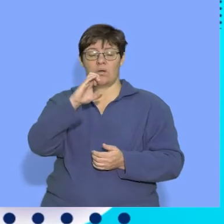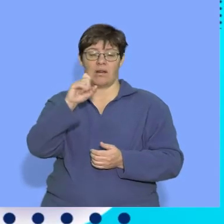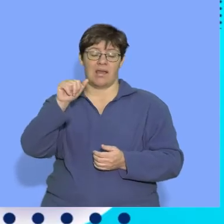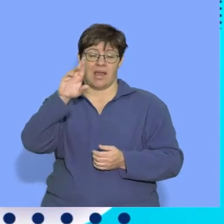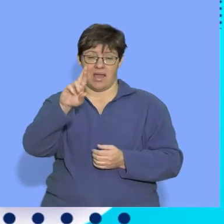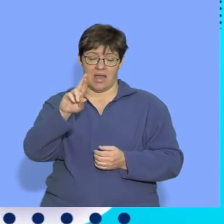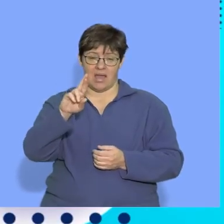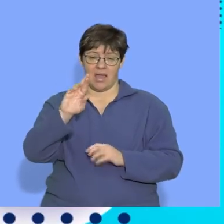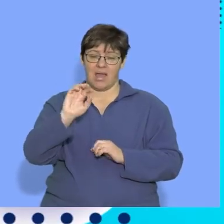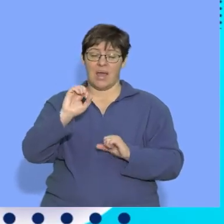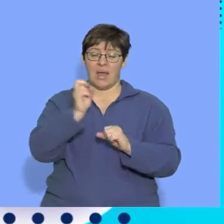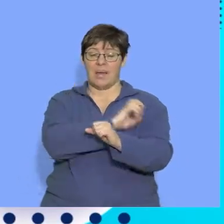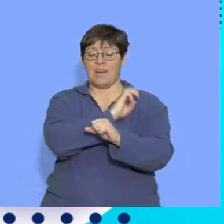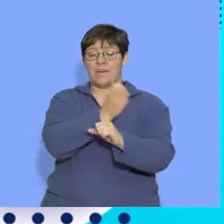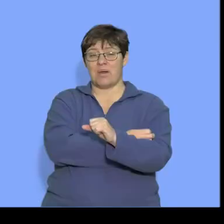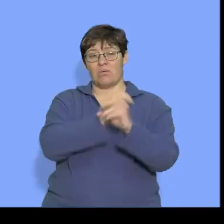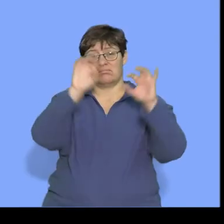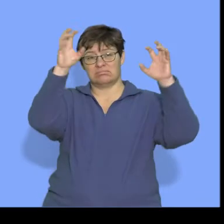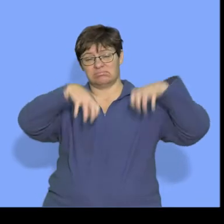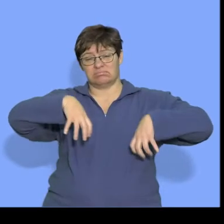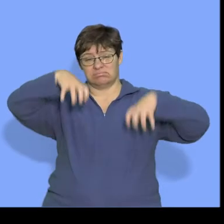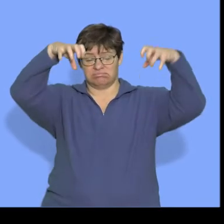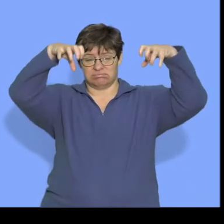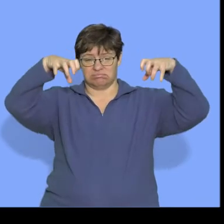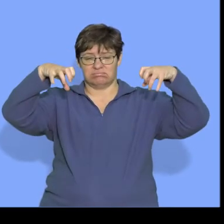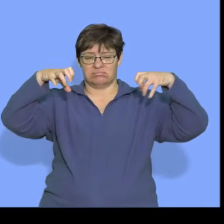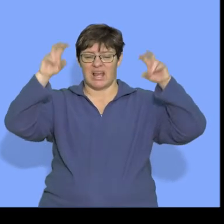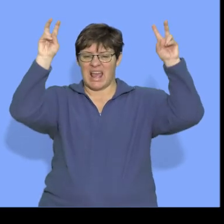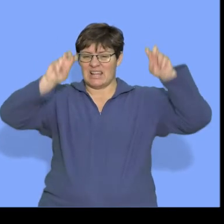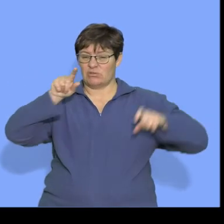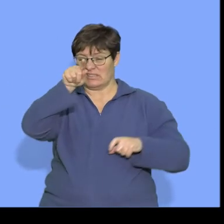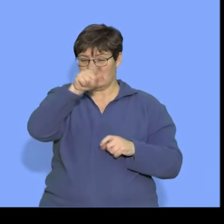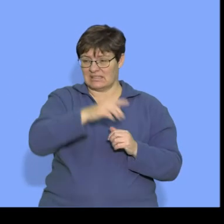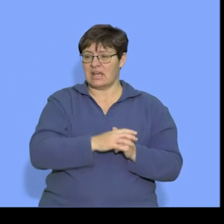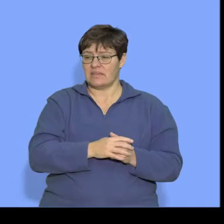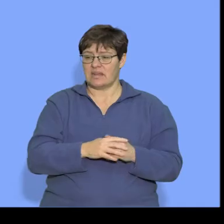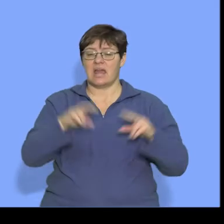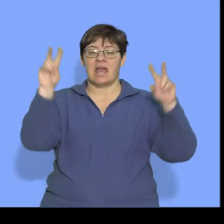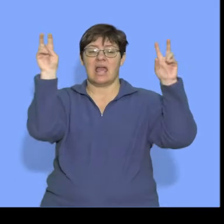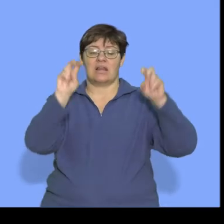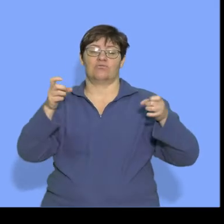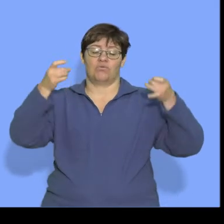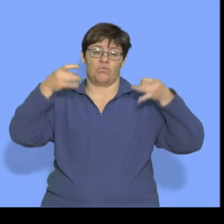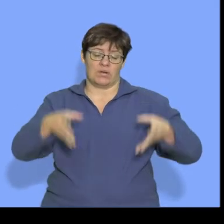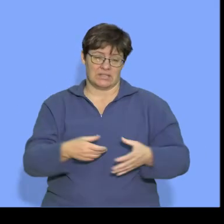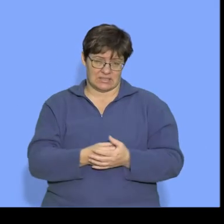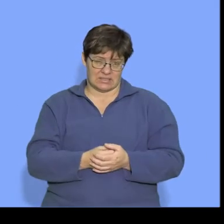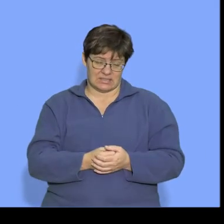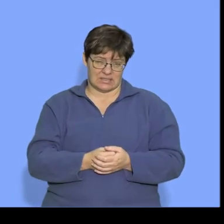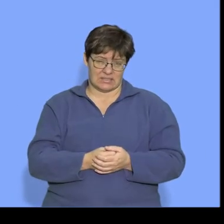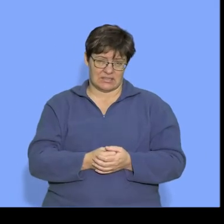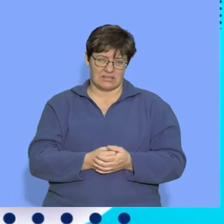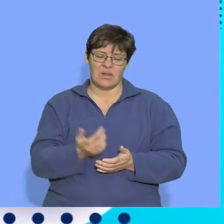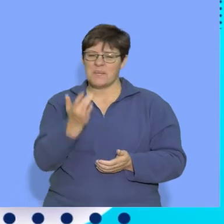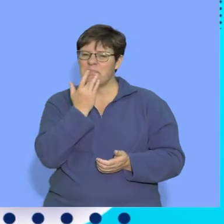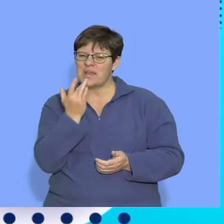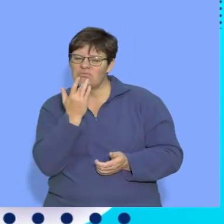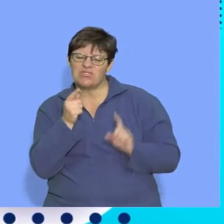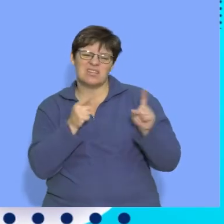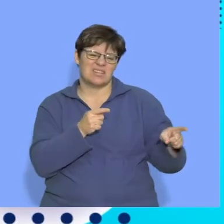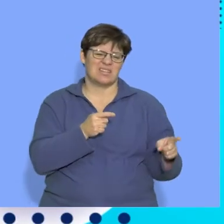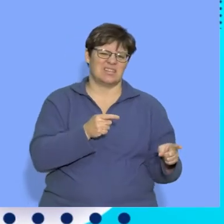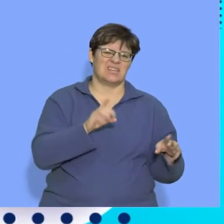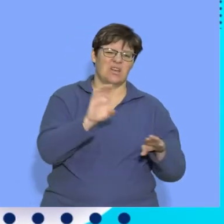waste and how that is disposed of correctly. And then your electronic waste, guys. So this is again a concern, a